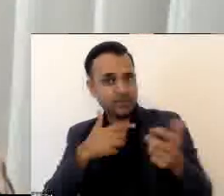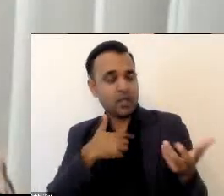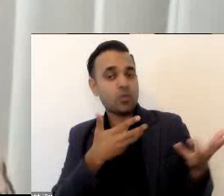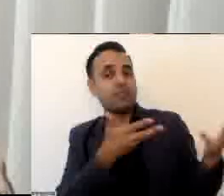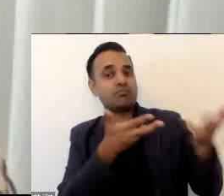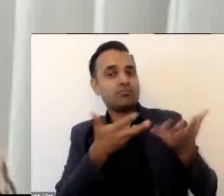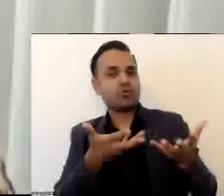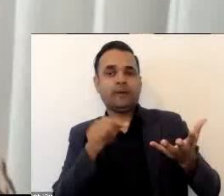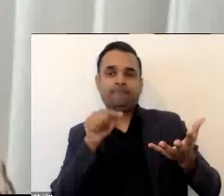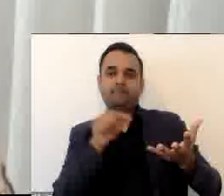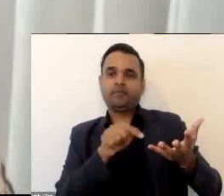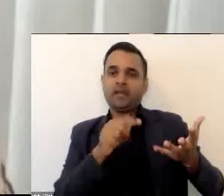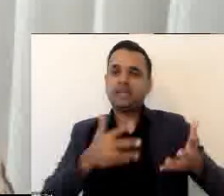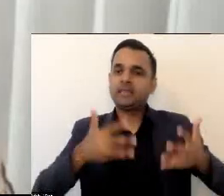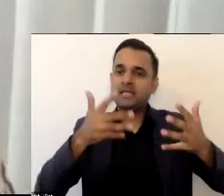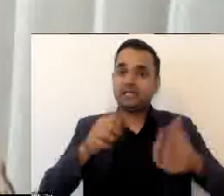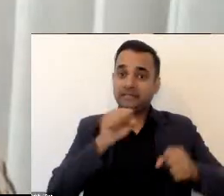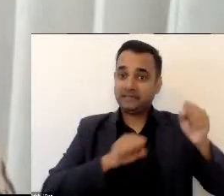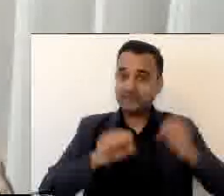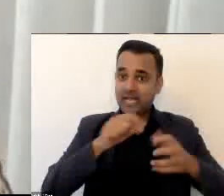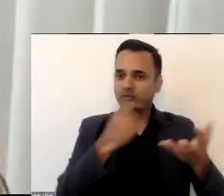is also, you know,